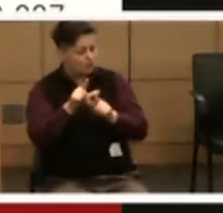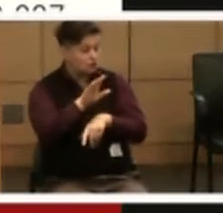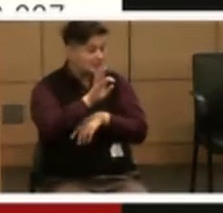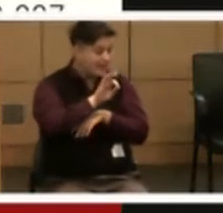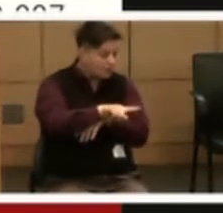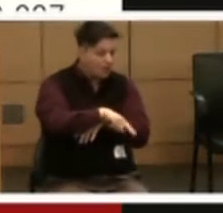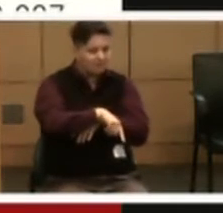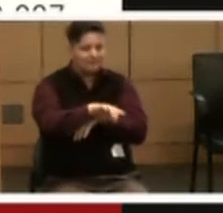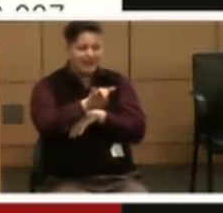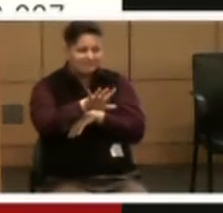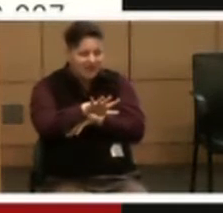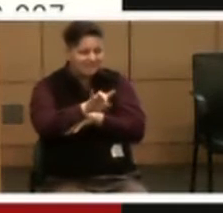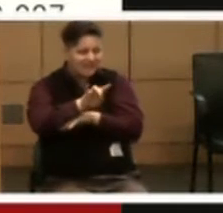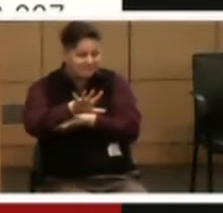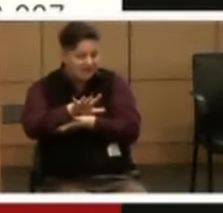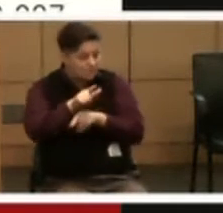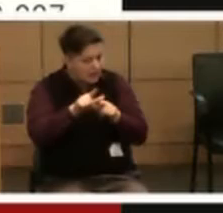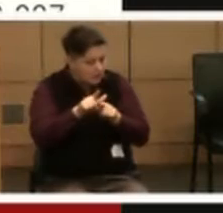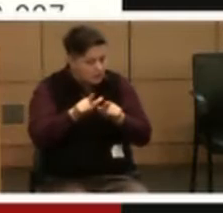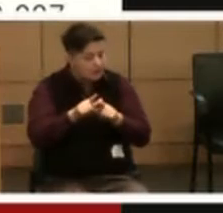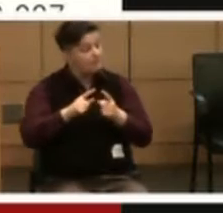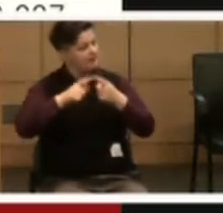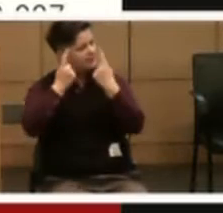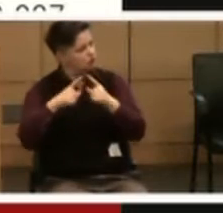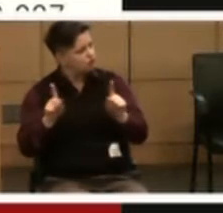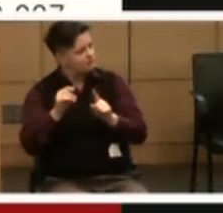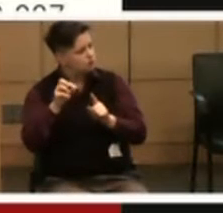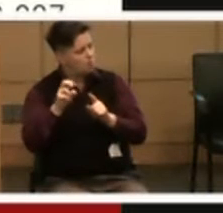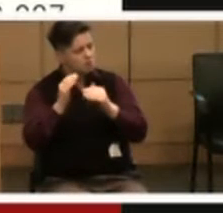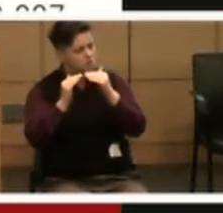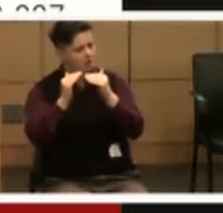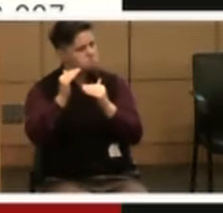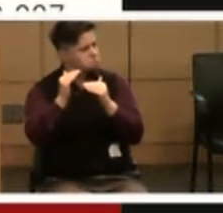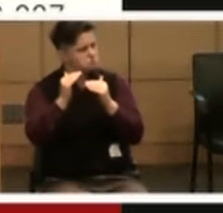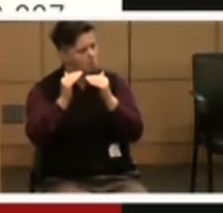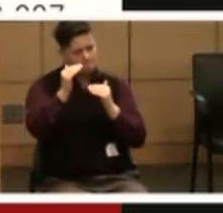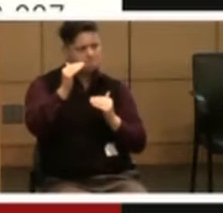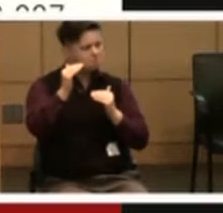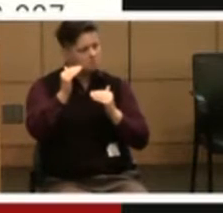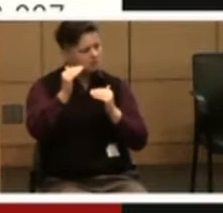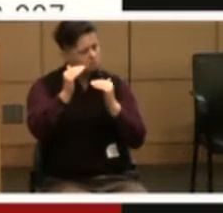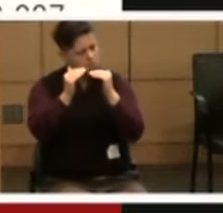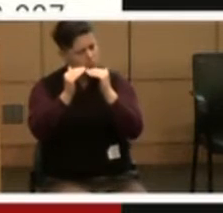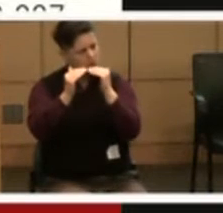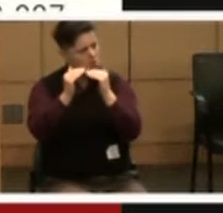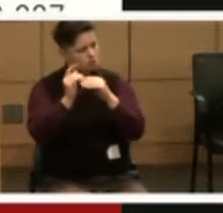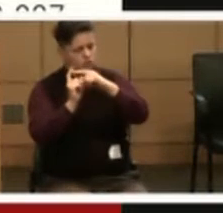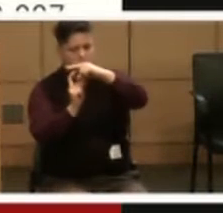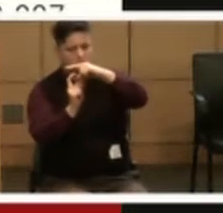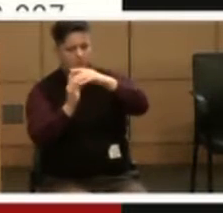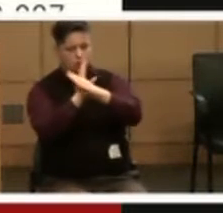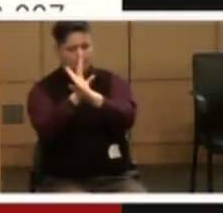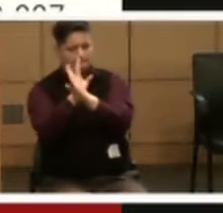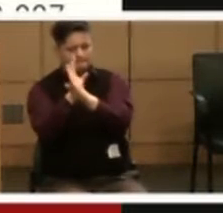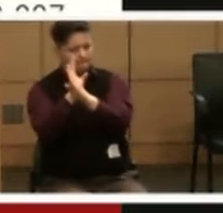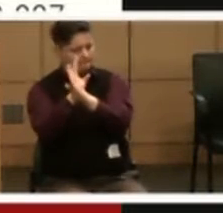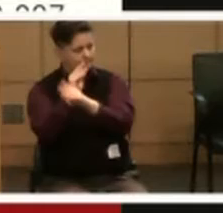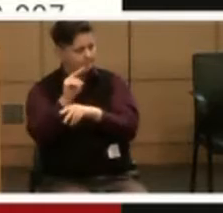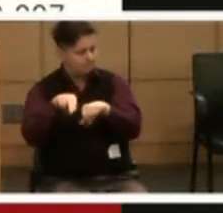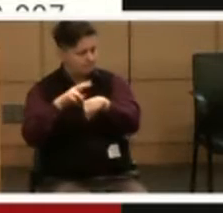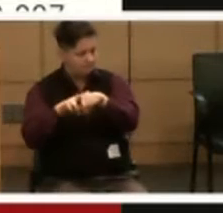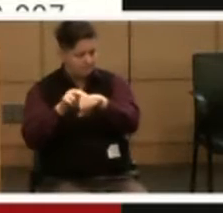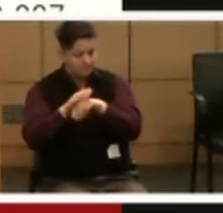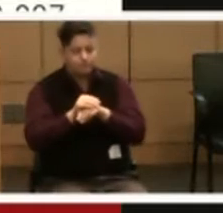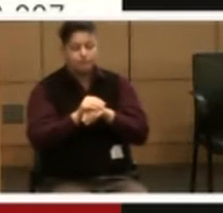85, 85. But the achievement scores are not so bad. They're pretty close to the norm. The rate of